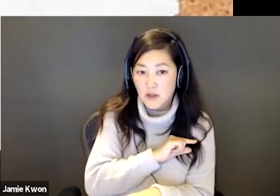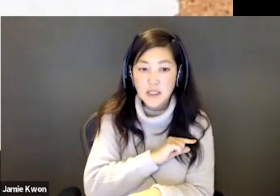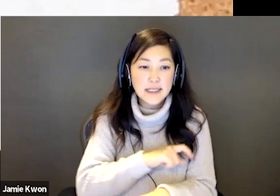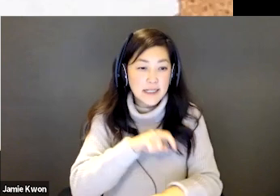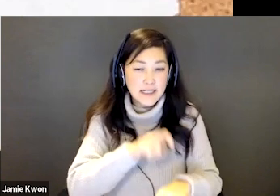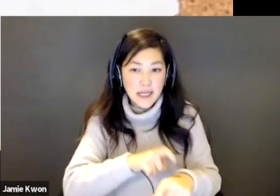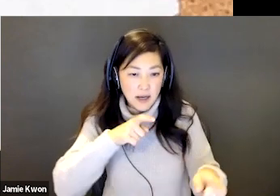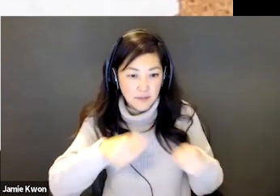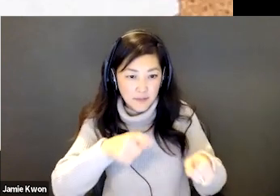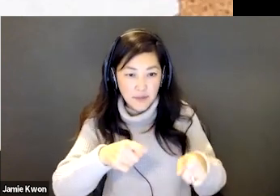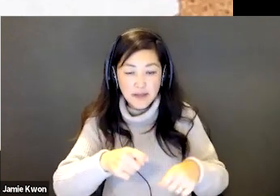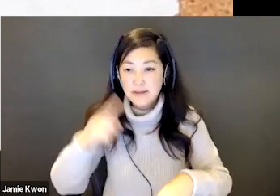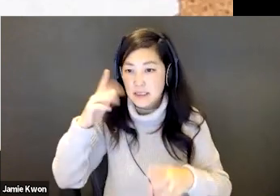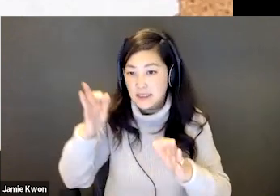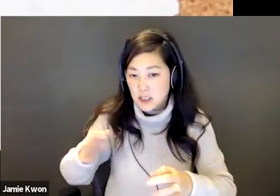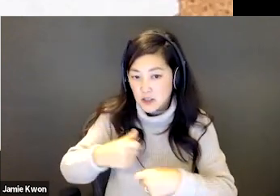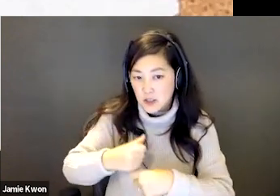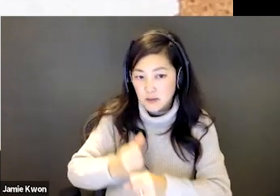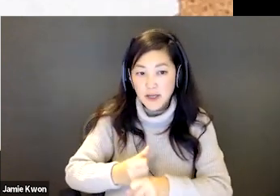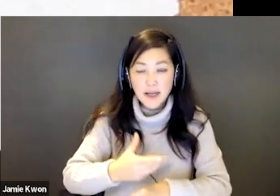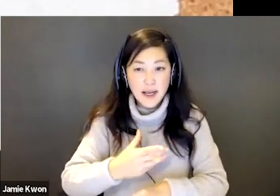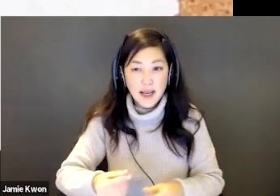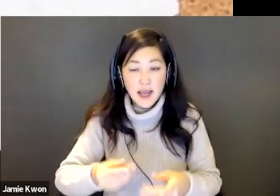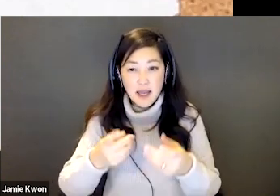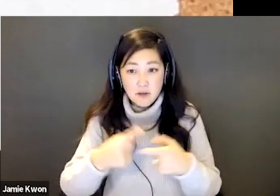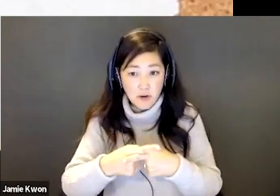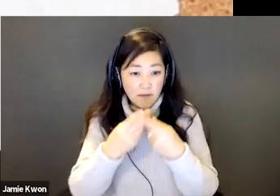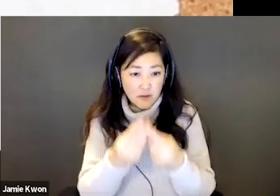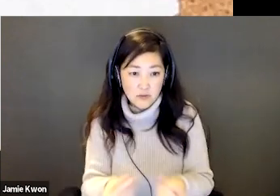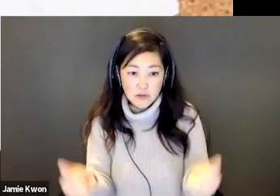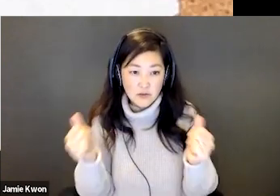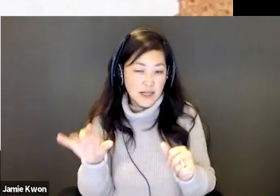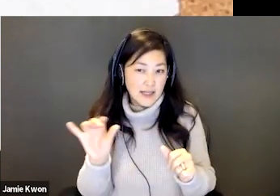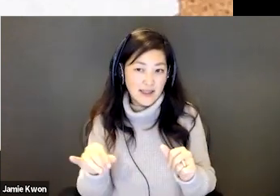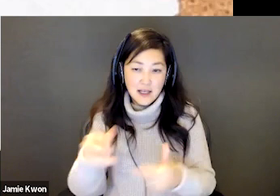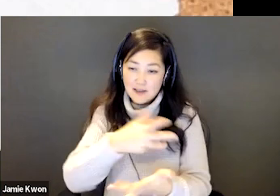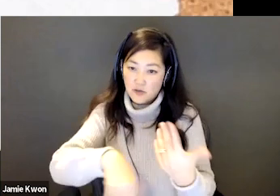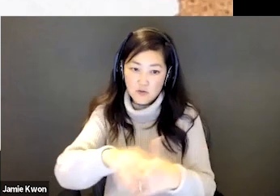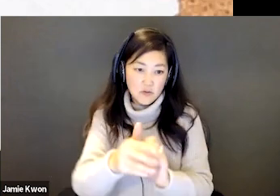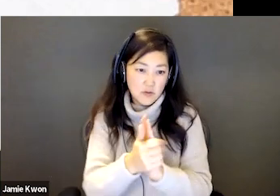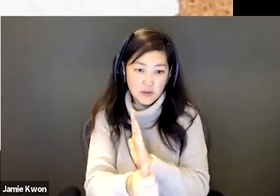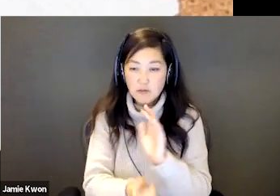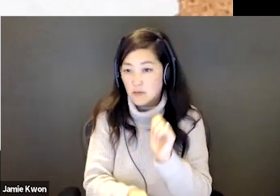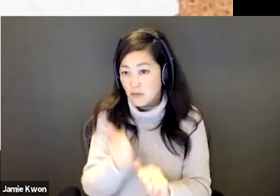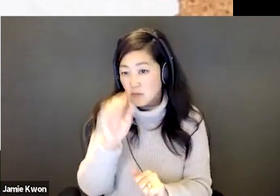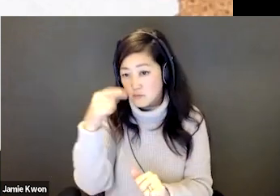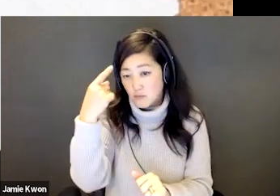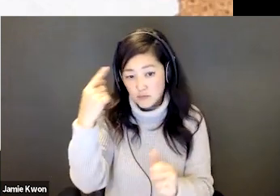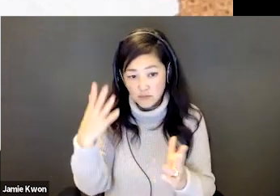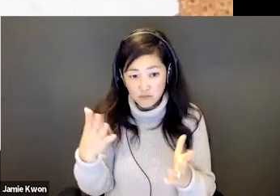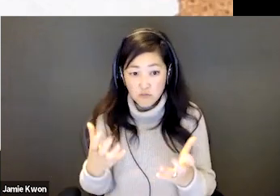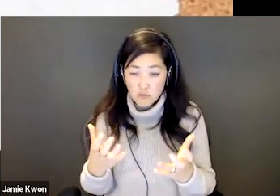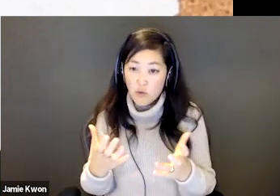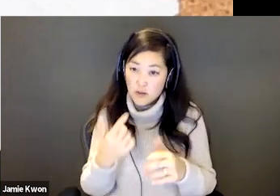time management, decision-making, and conflict resolution are the social skills most employers want